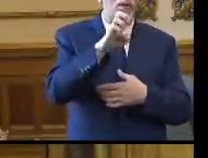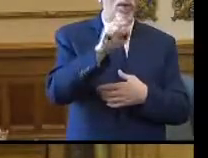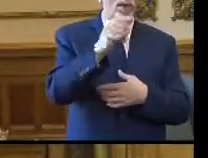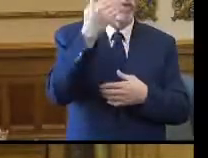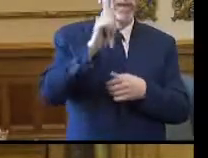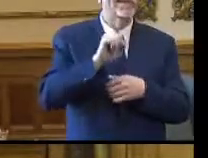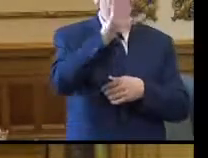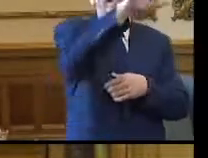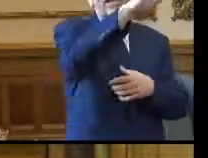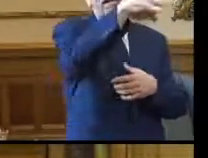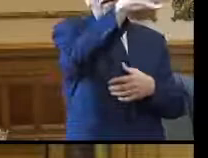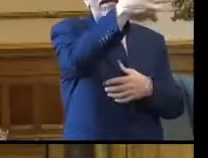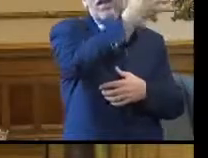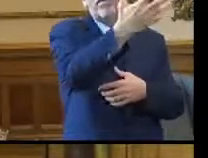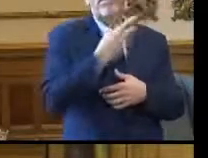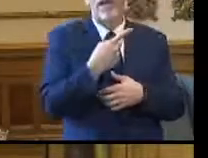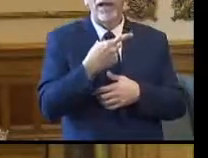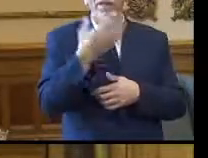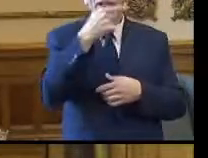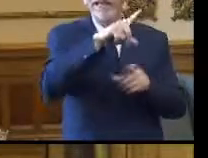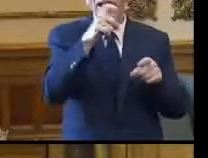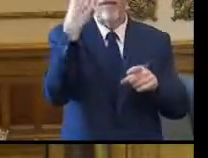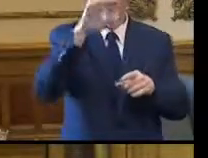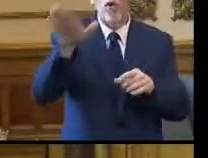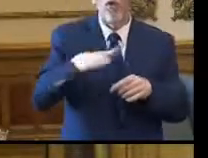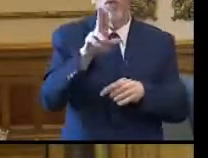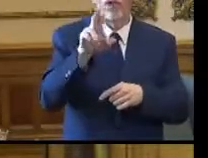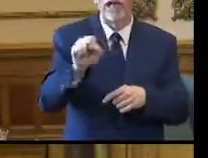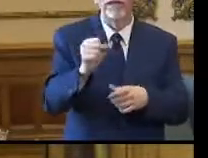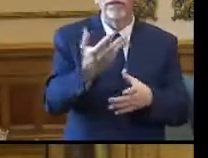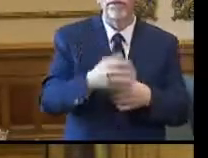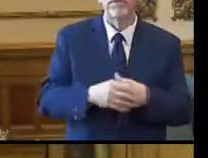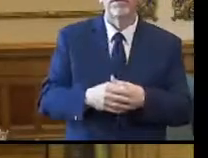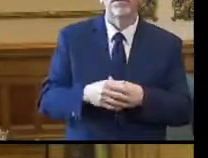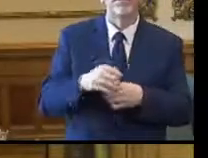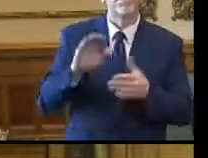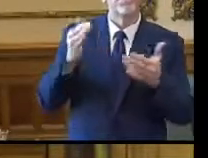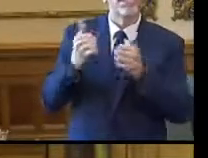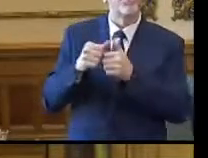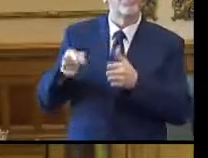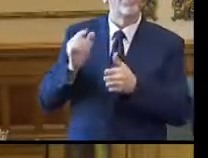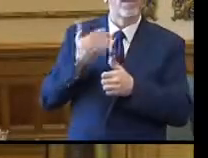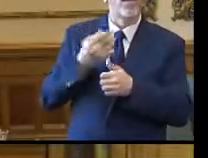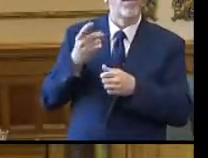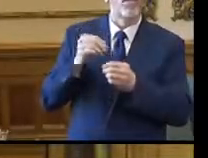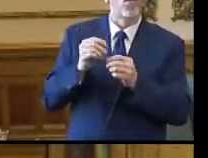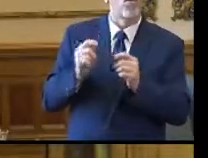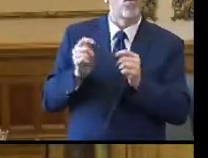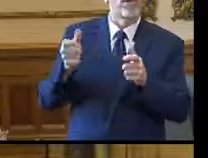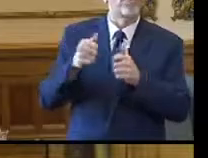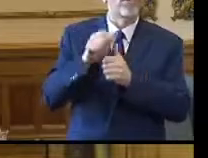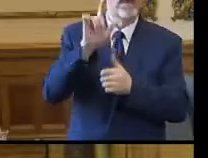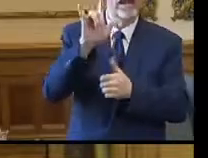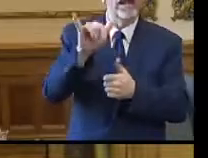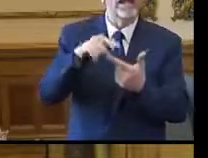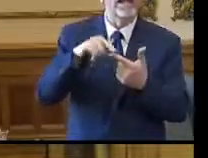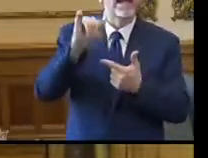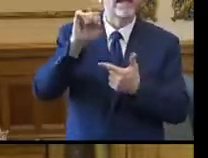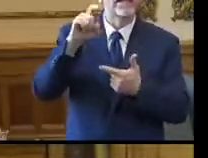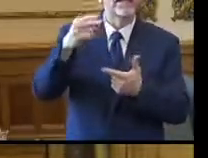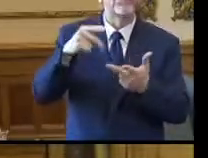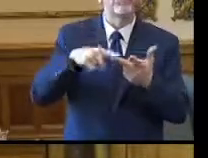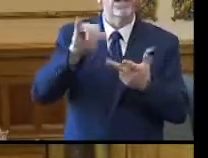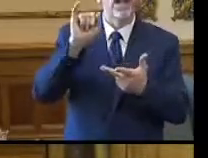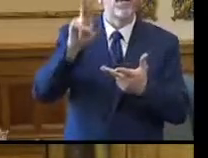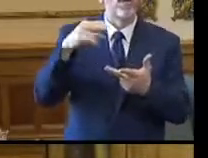sendouts and they're working and doing testing for the entire nation versus the turnaround with Lilly, ISDH,